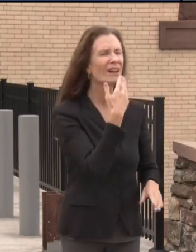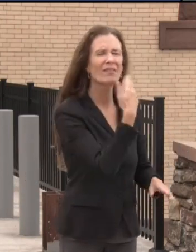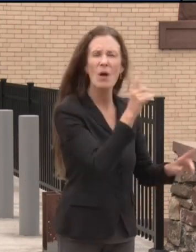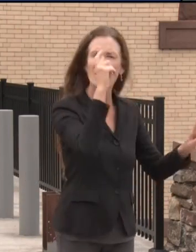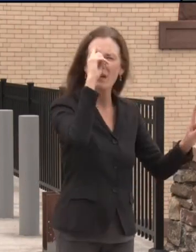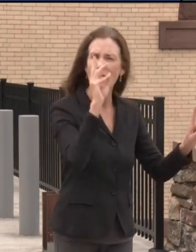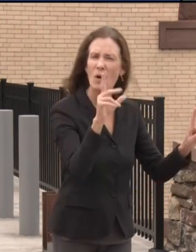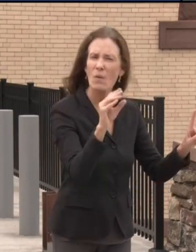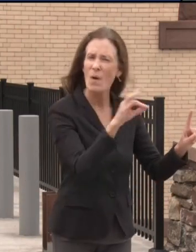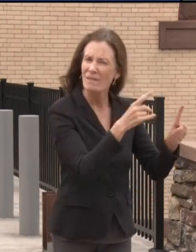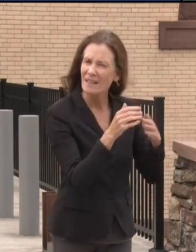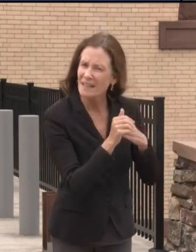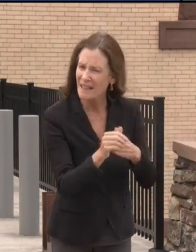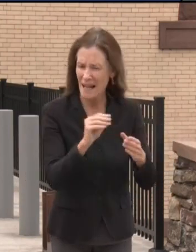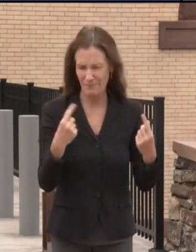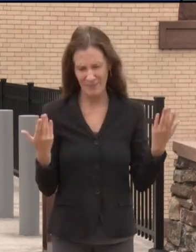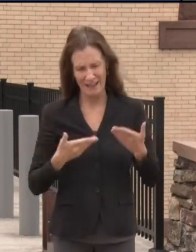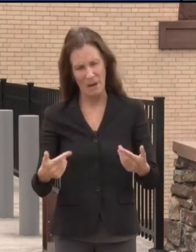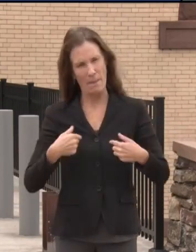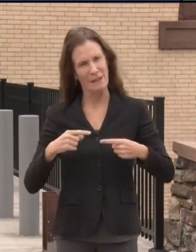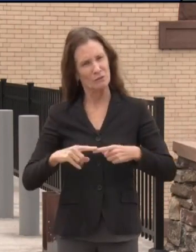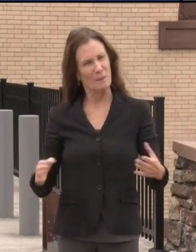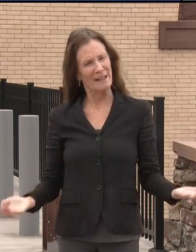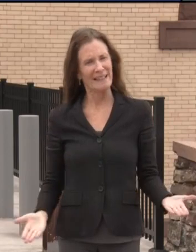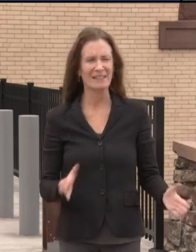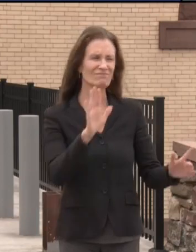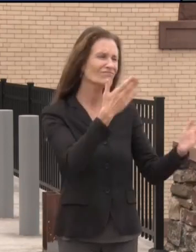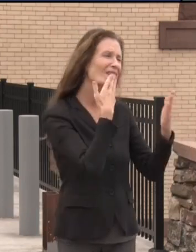inviting me to join you here today.